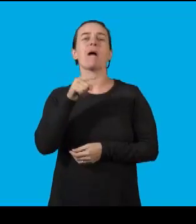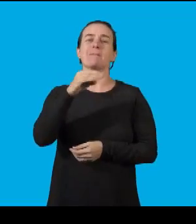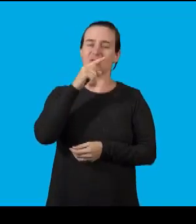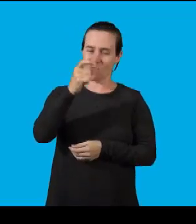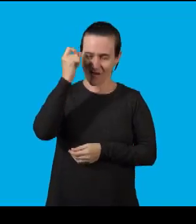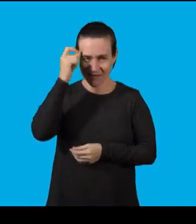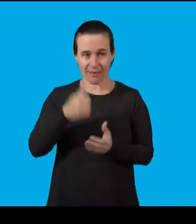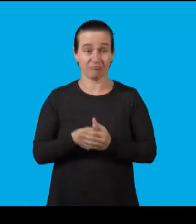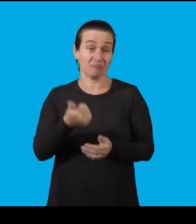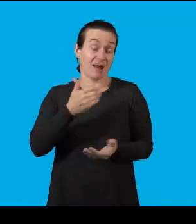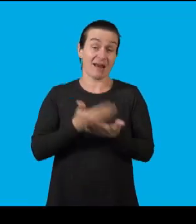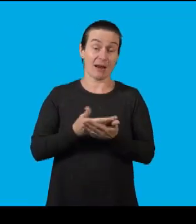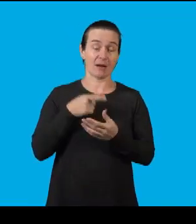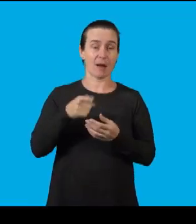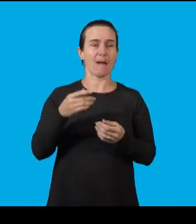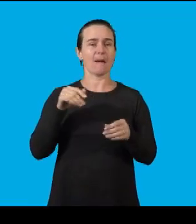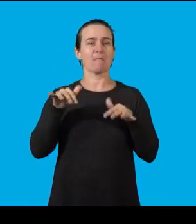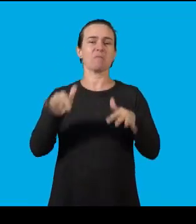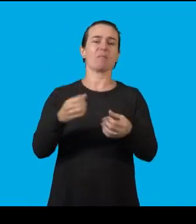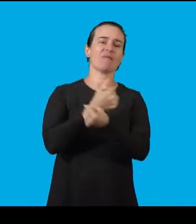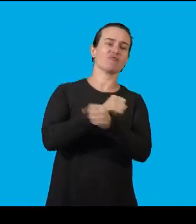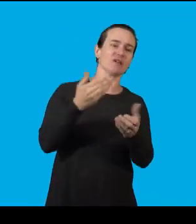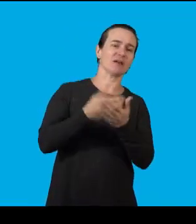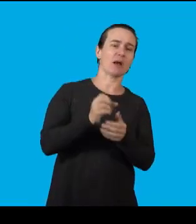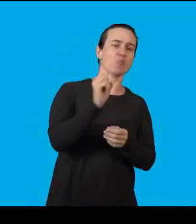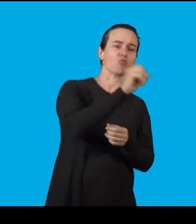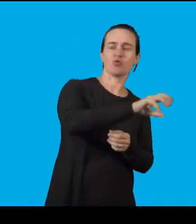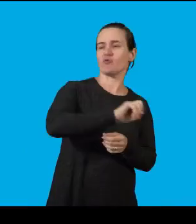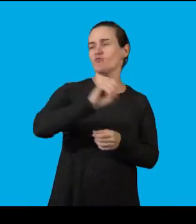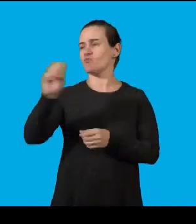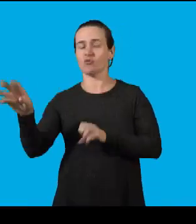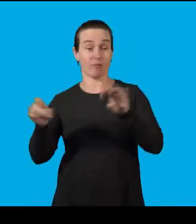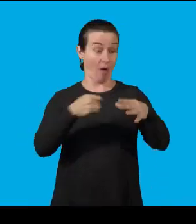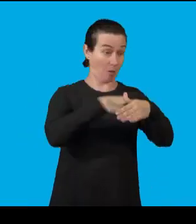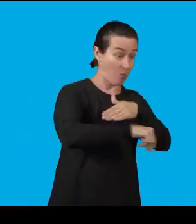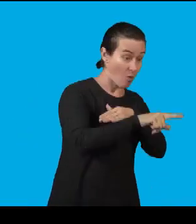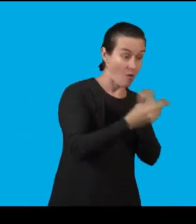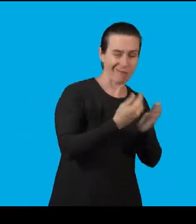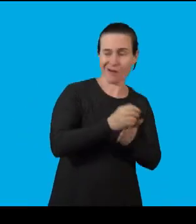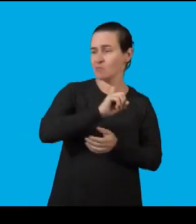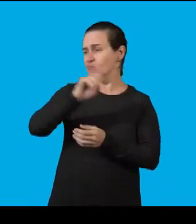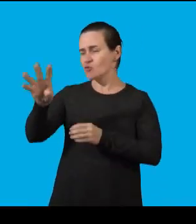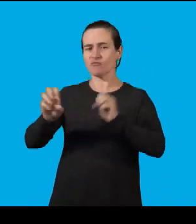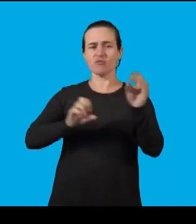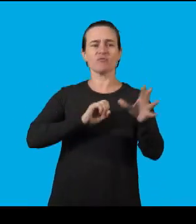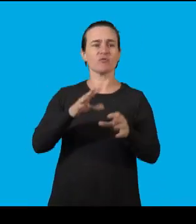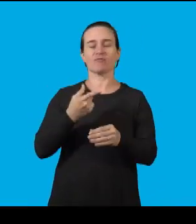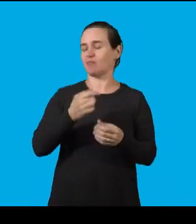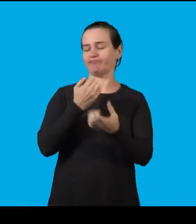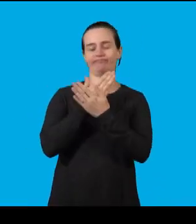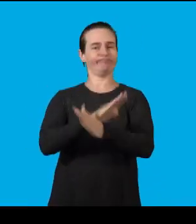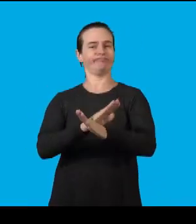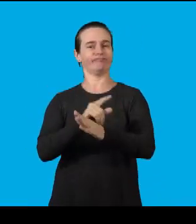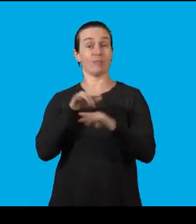also mean preventing freedom of movement. So those words, freedom of movement, are very important, from